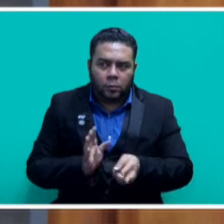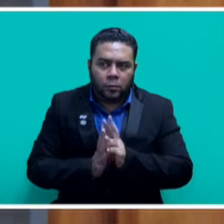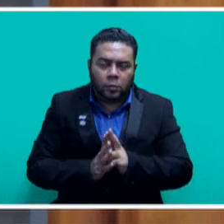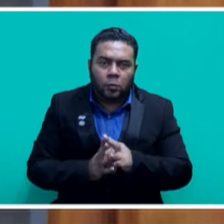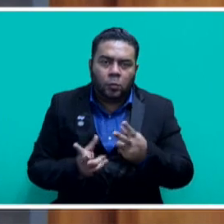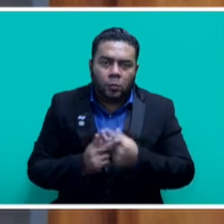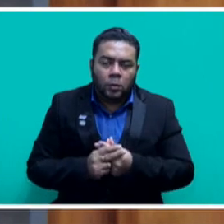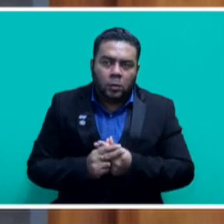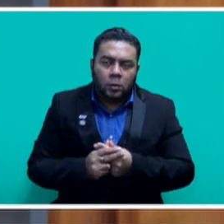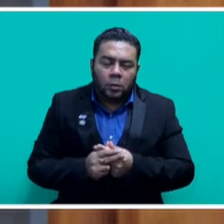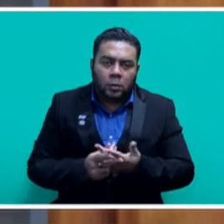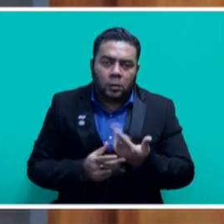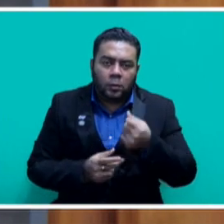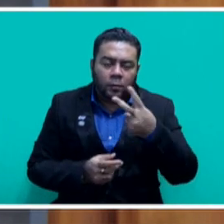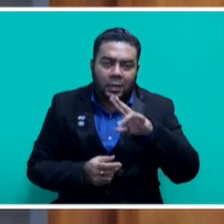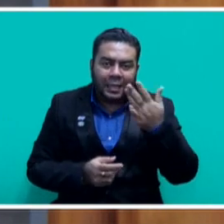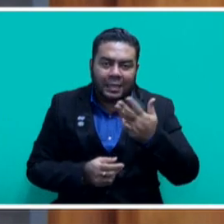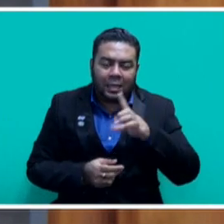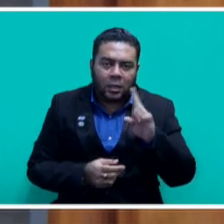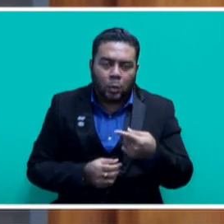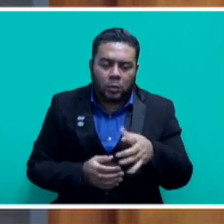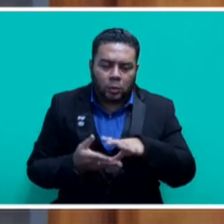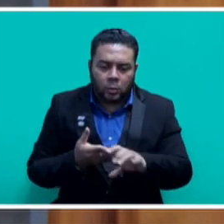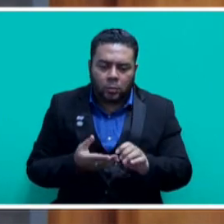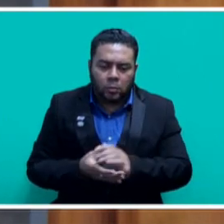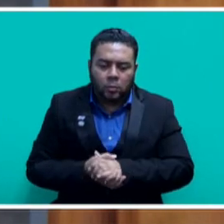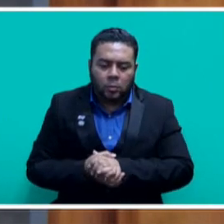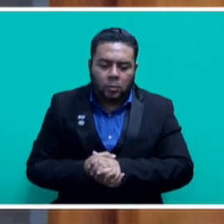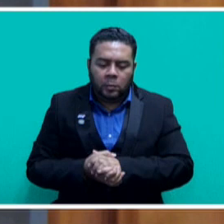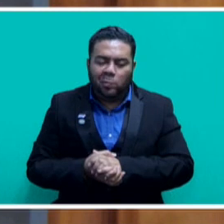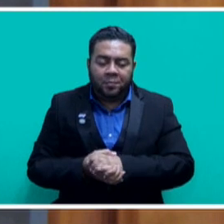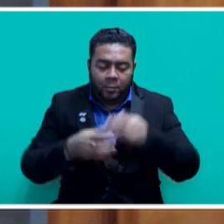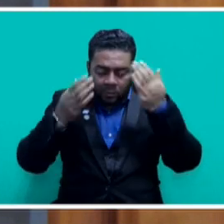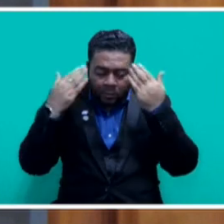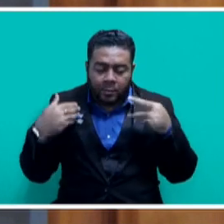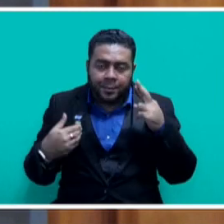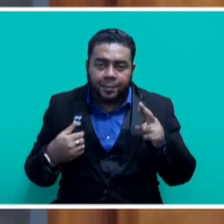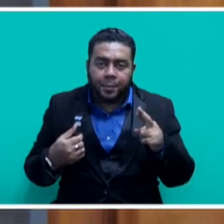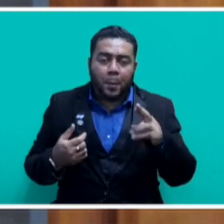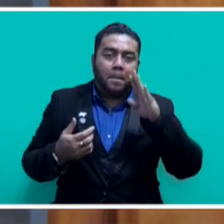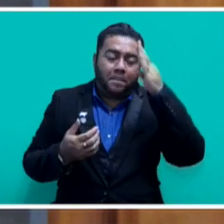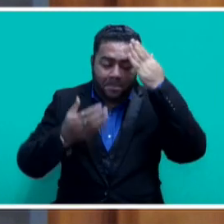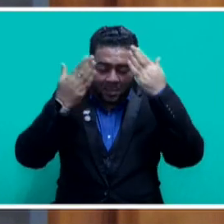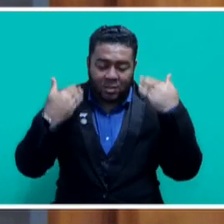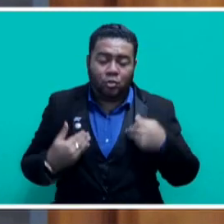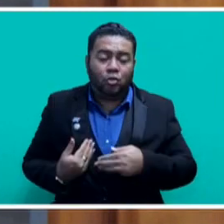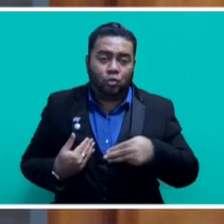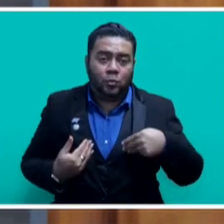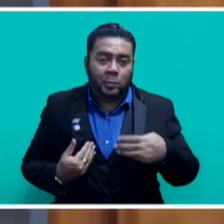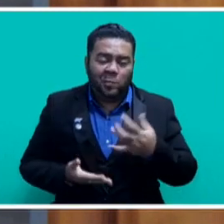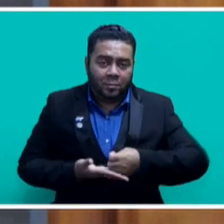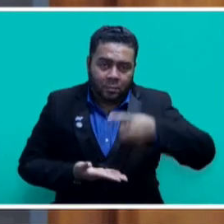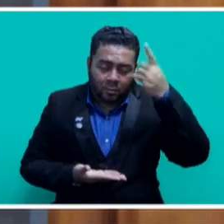allocation of $90,000. Mr. Speaker, sir, The Ministry of Education supports the